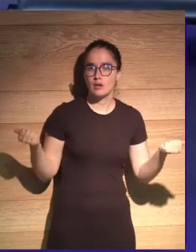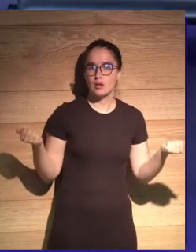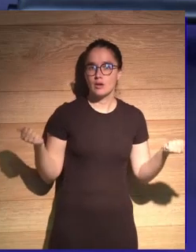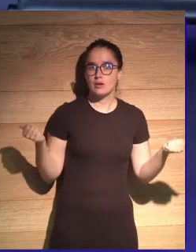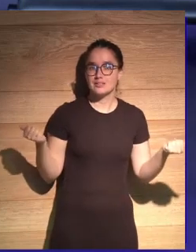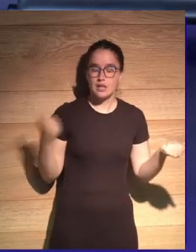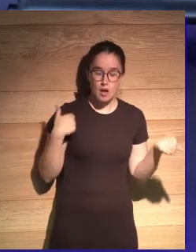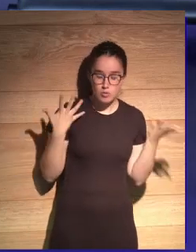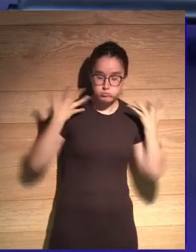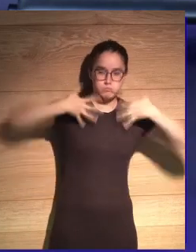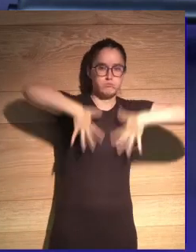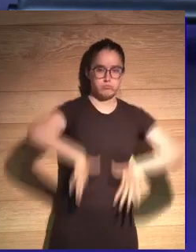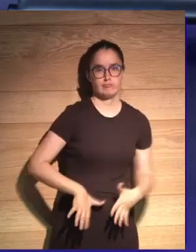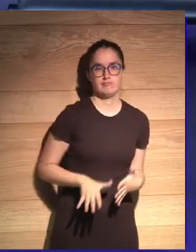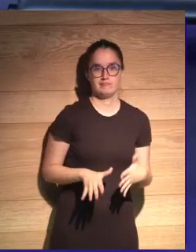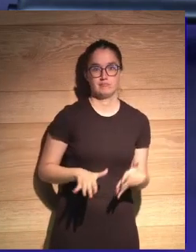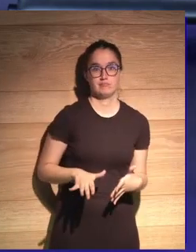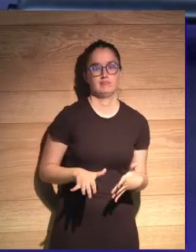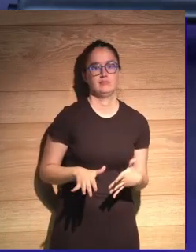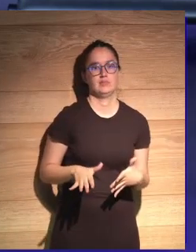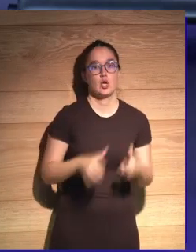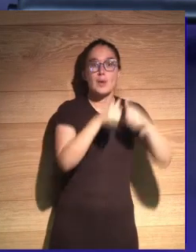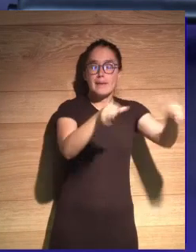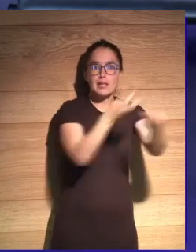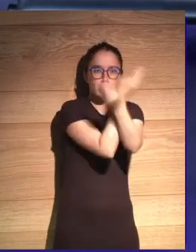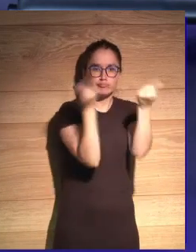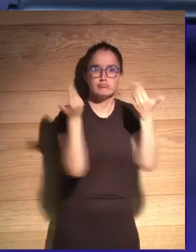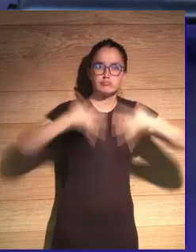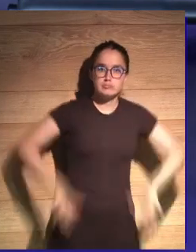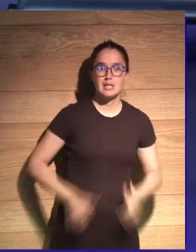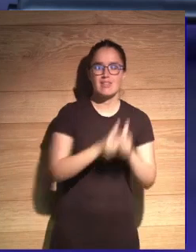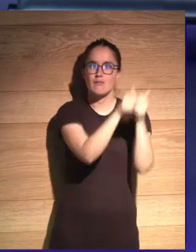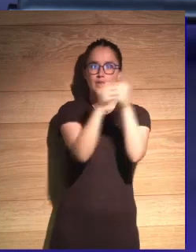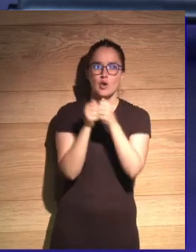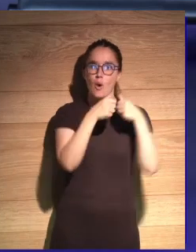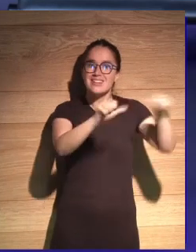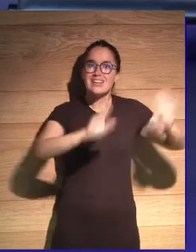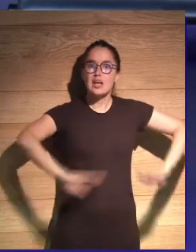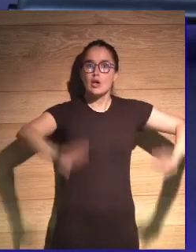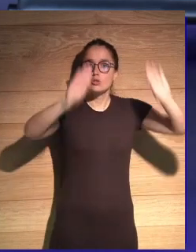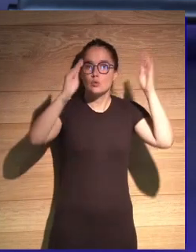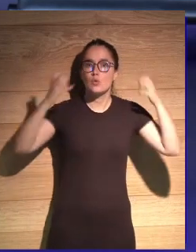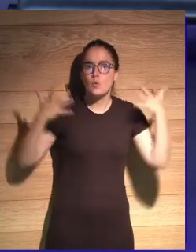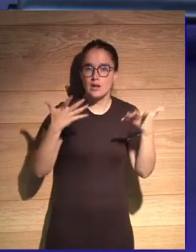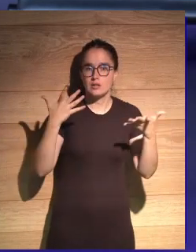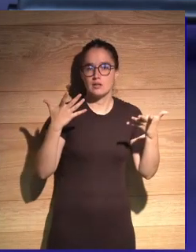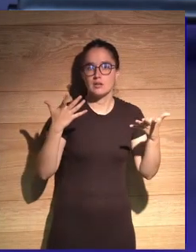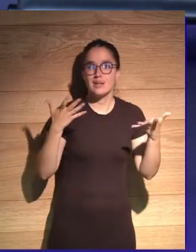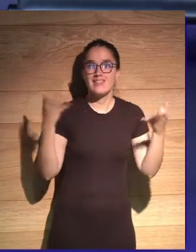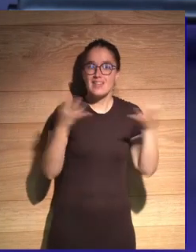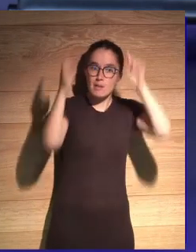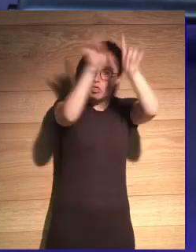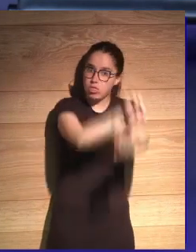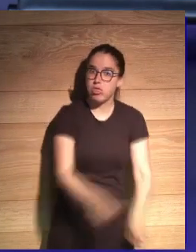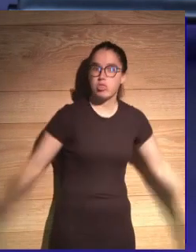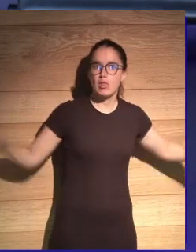is mostly effective when it disappears and we submerge in the action that's within the framework. The framework